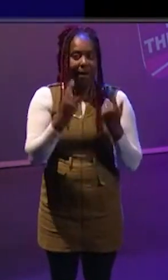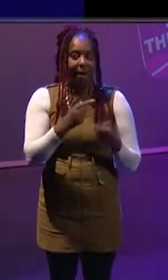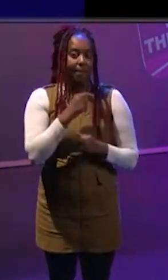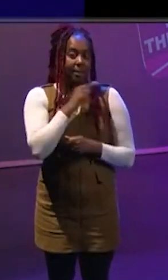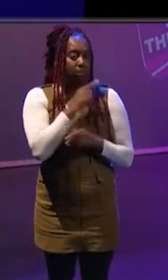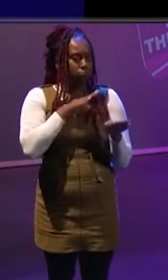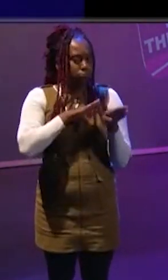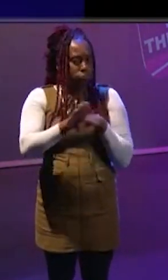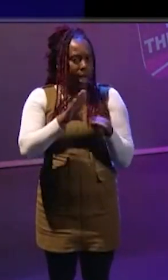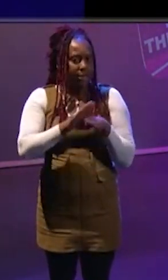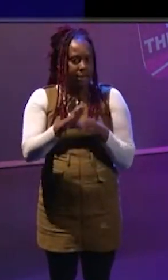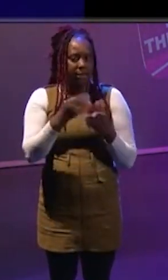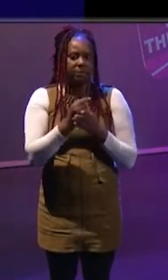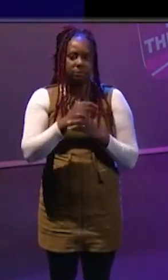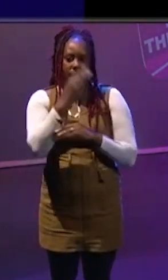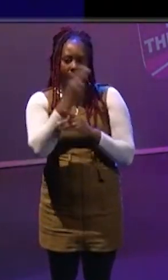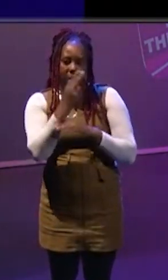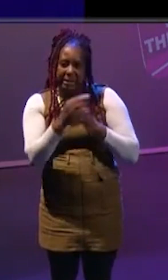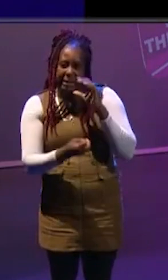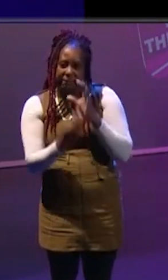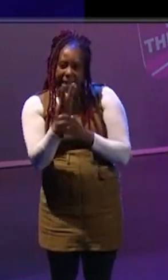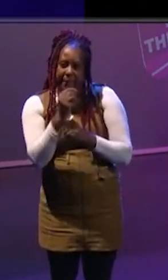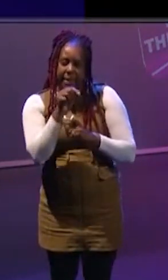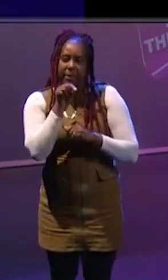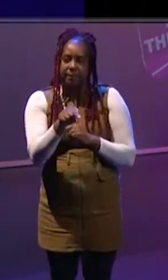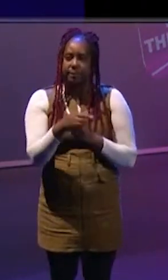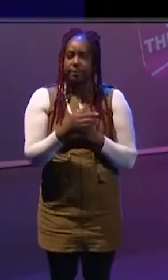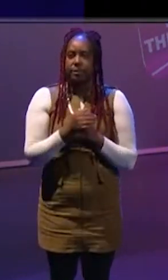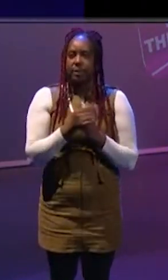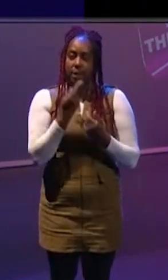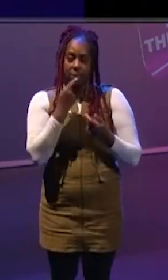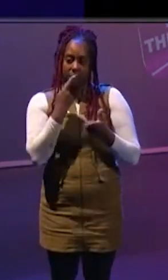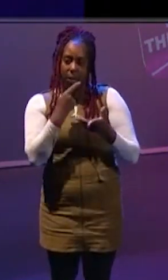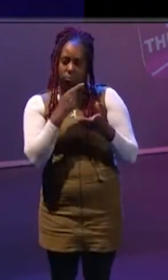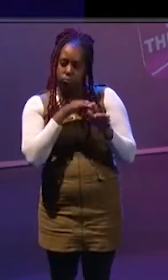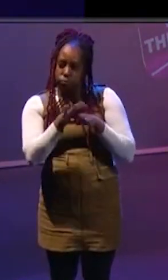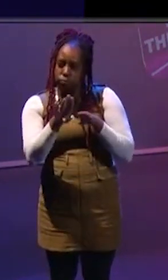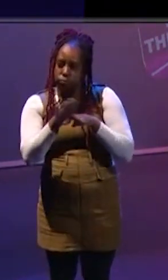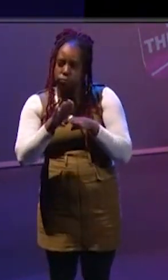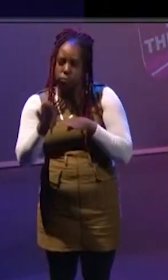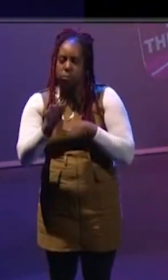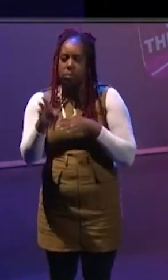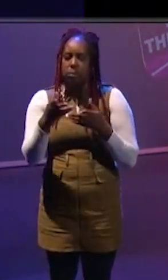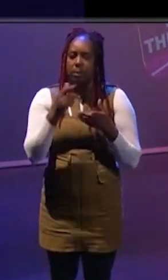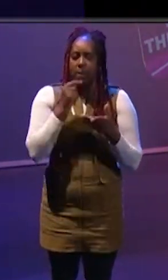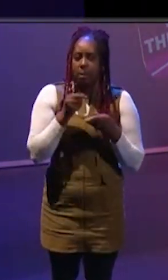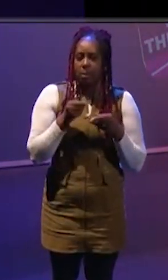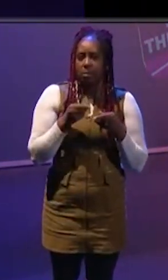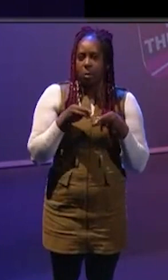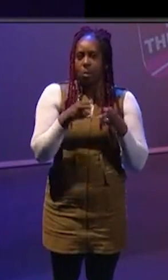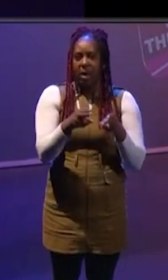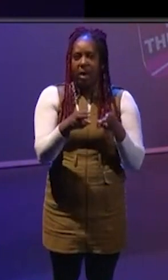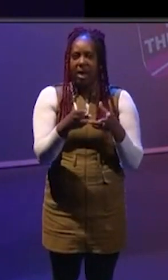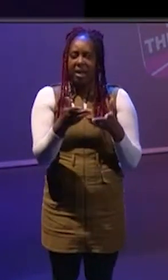of my practice is artist development. So I trained as a dancer. I did the artistic training, and I use a lot of that in the way that I approach working